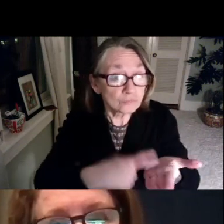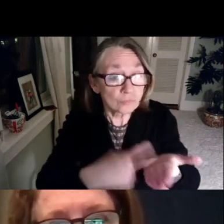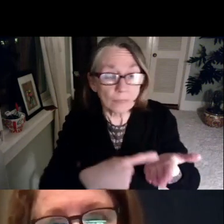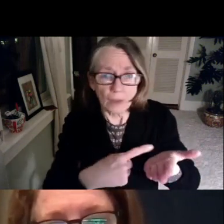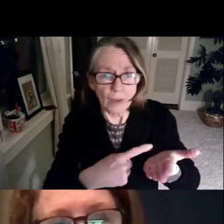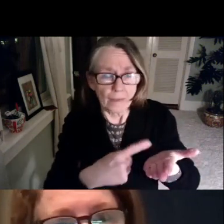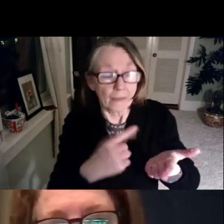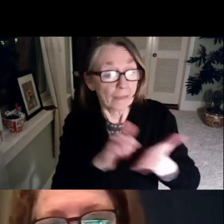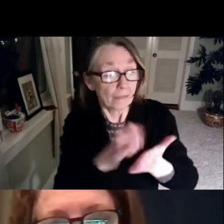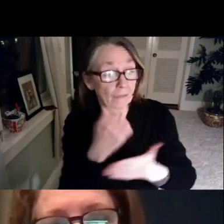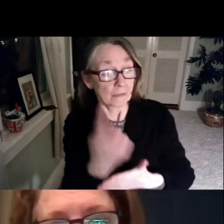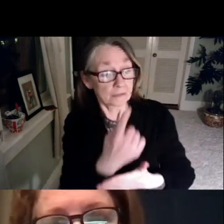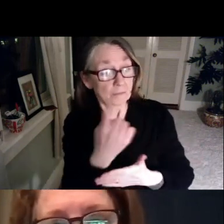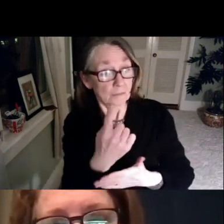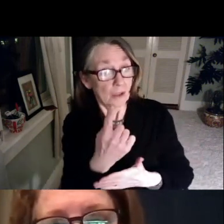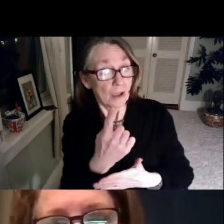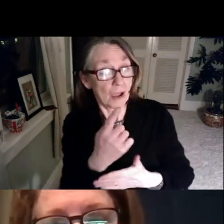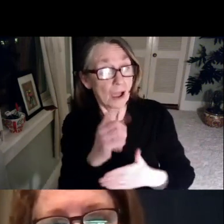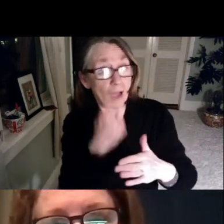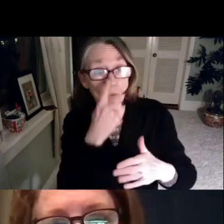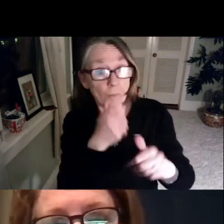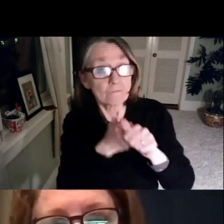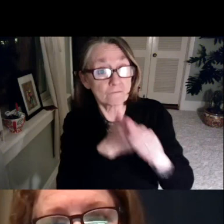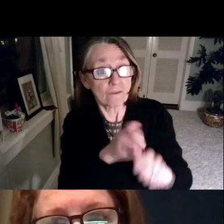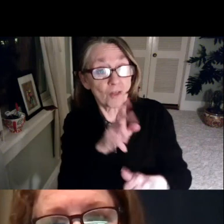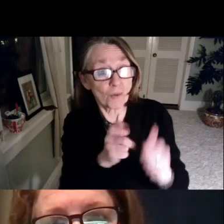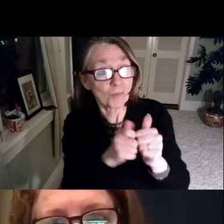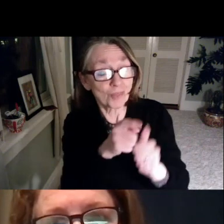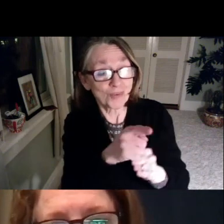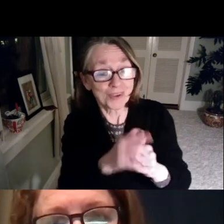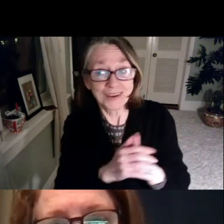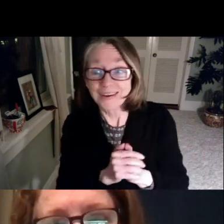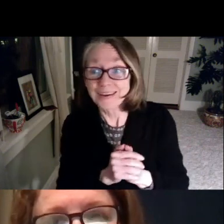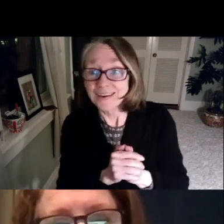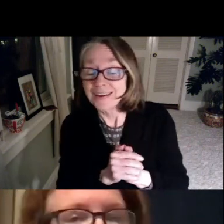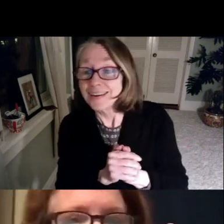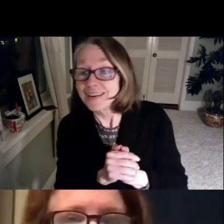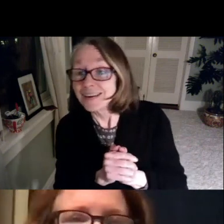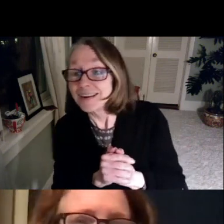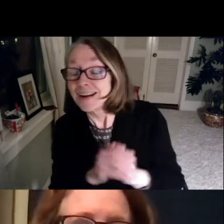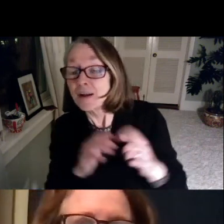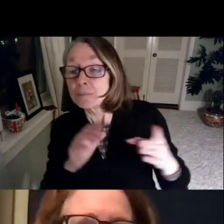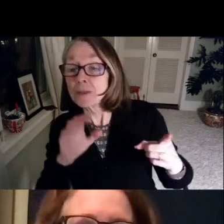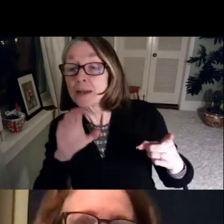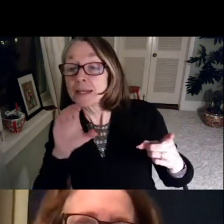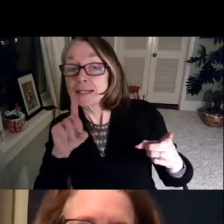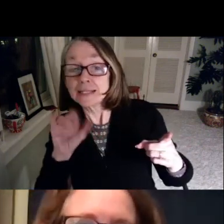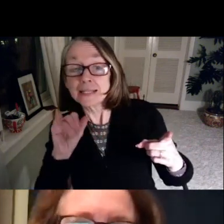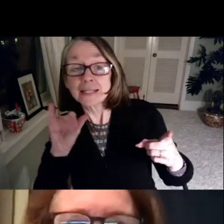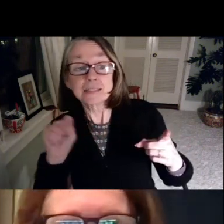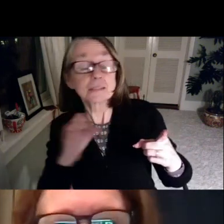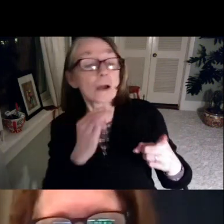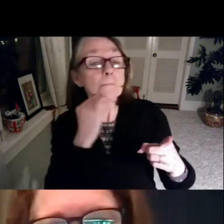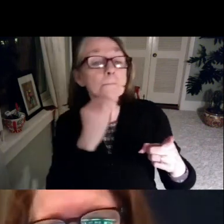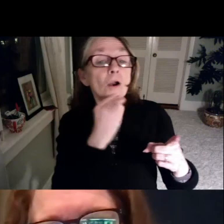that'd be something, I could follow up with you on. And I I'd could be interested in exploring that. Margie, I'll give